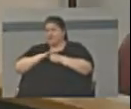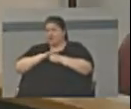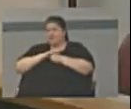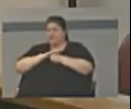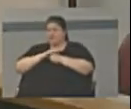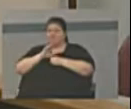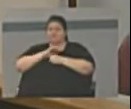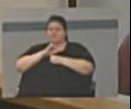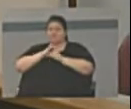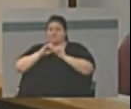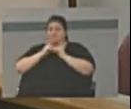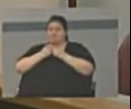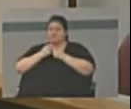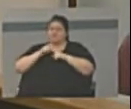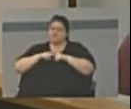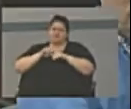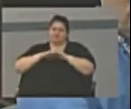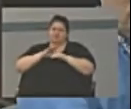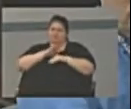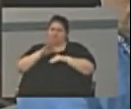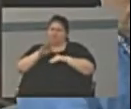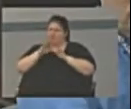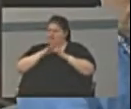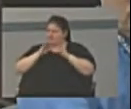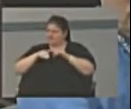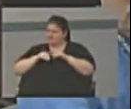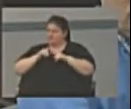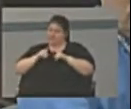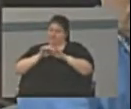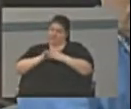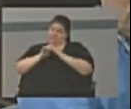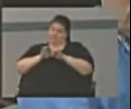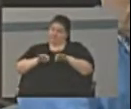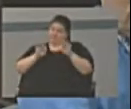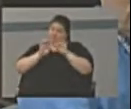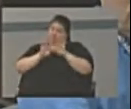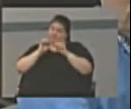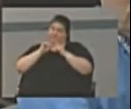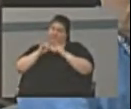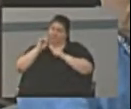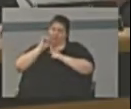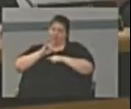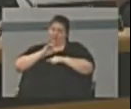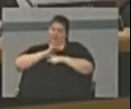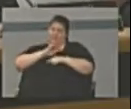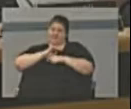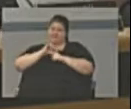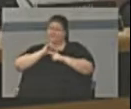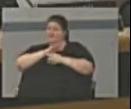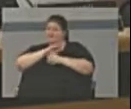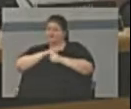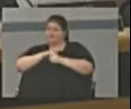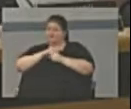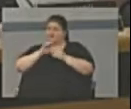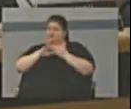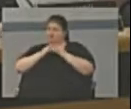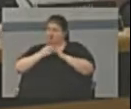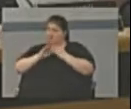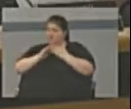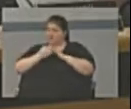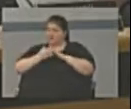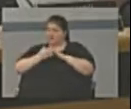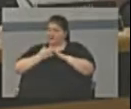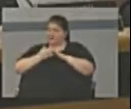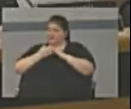be. It is important for that our police department be involved and the community be engaged. That's the only